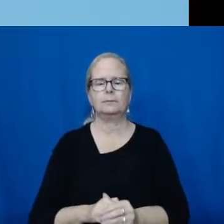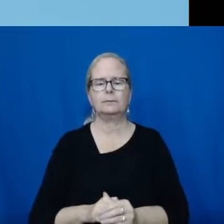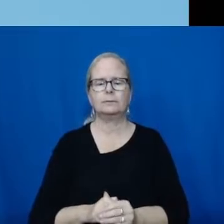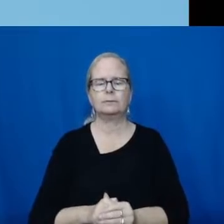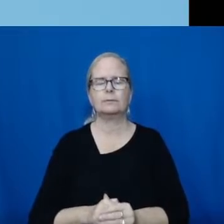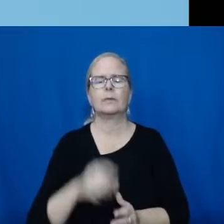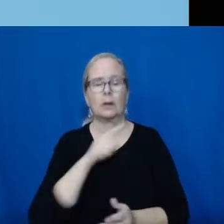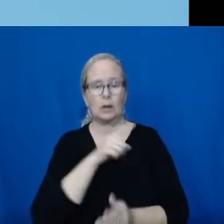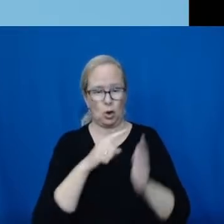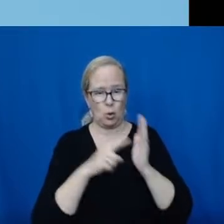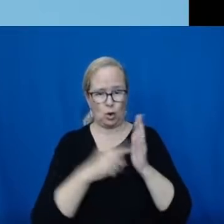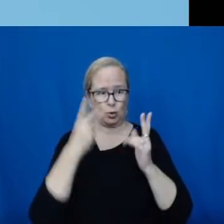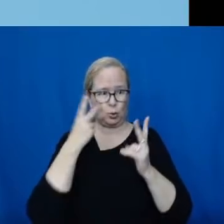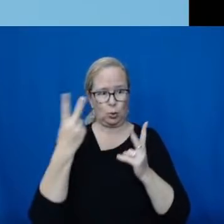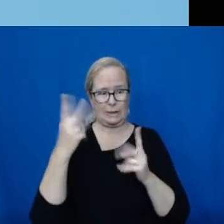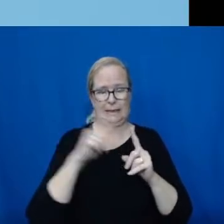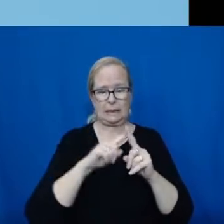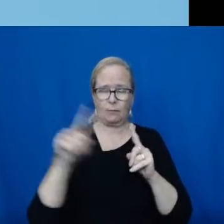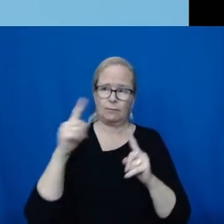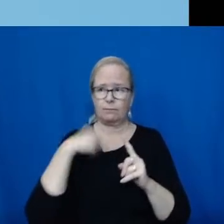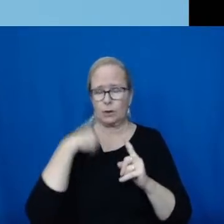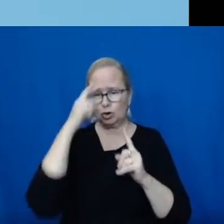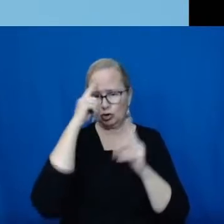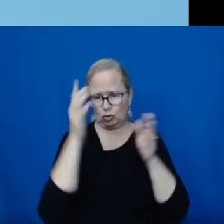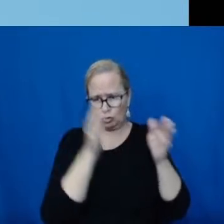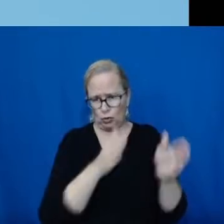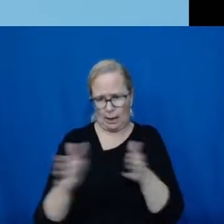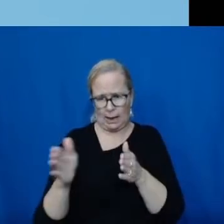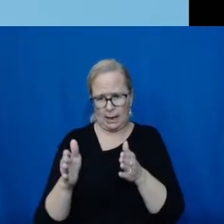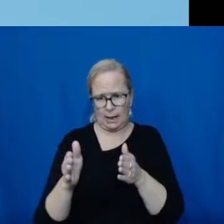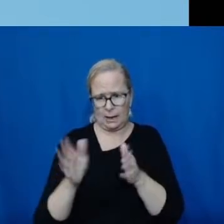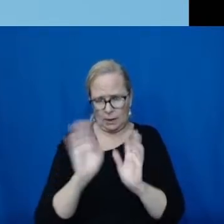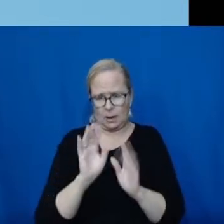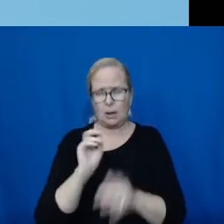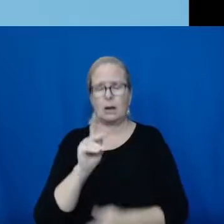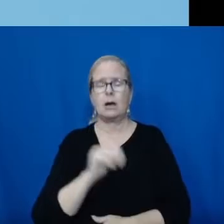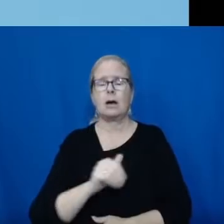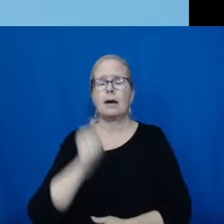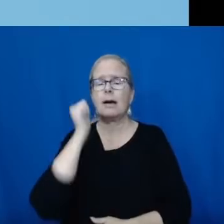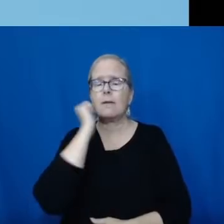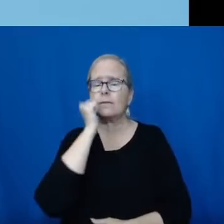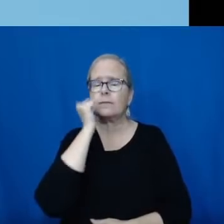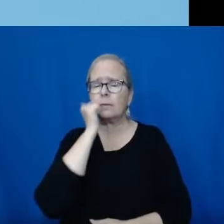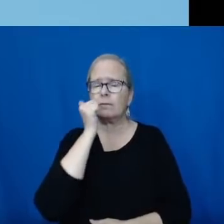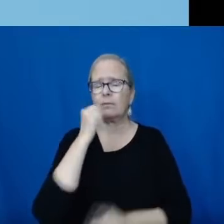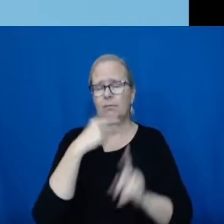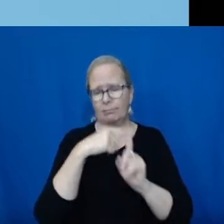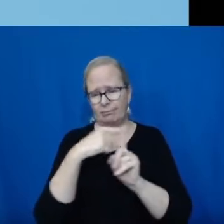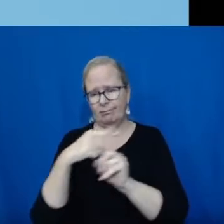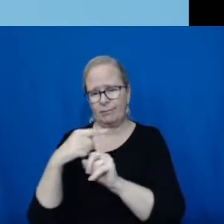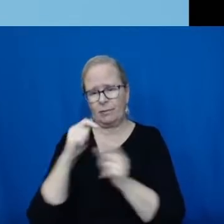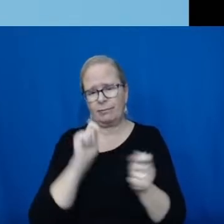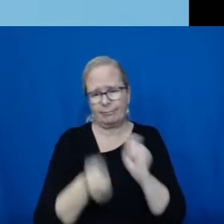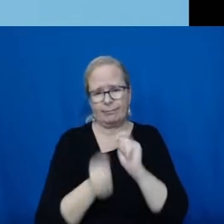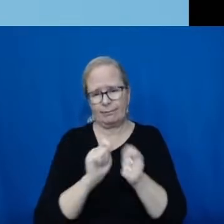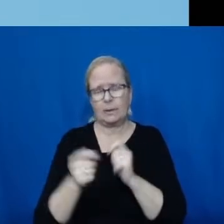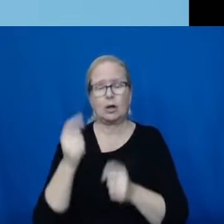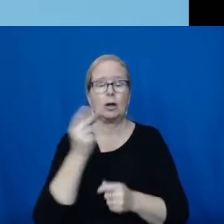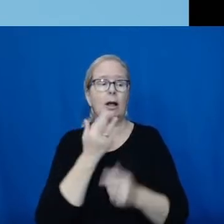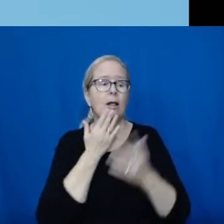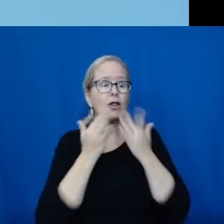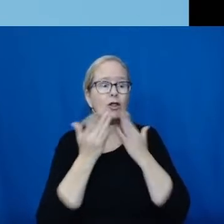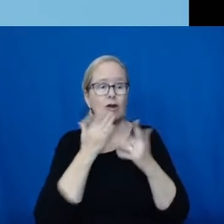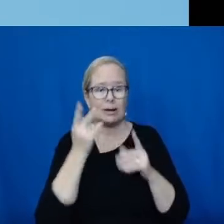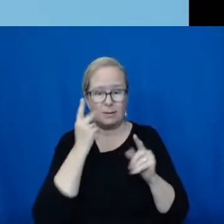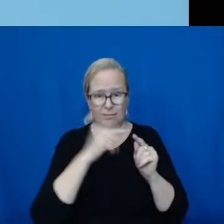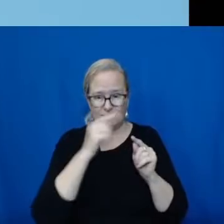population. Colorful lines show Atlantic Canada provinces, and gray lines show living with